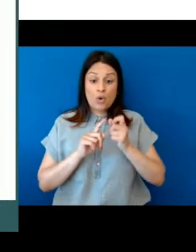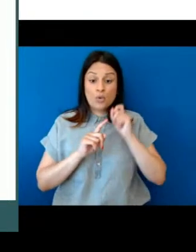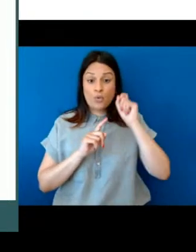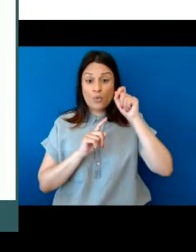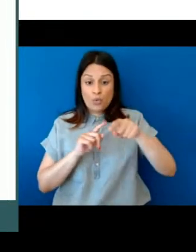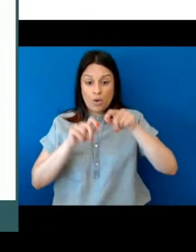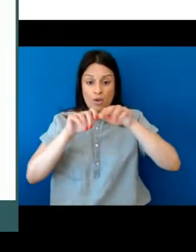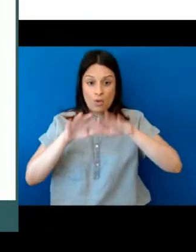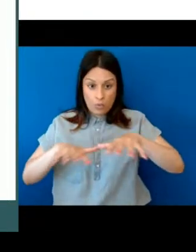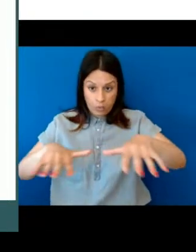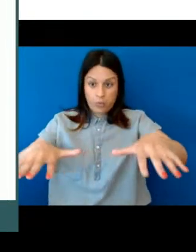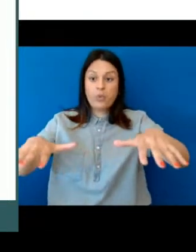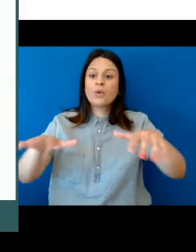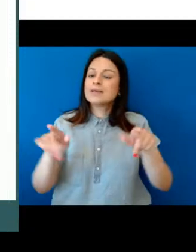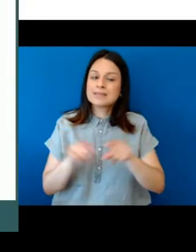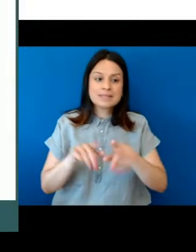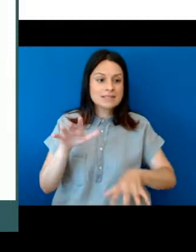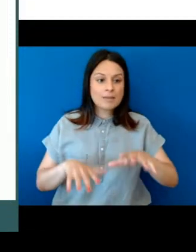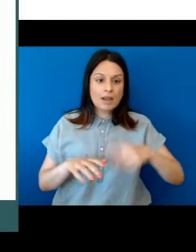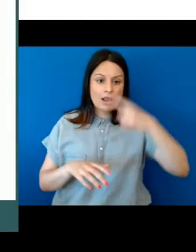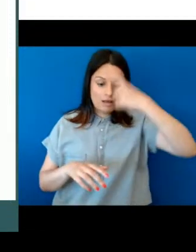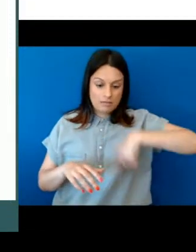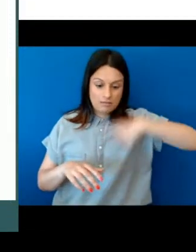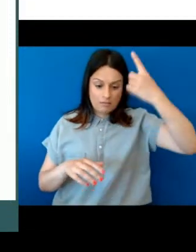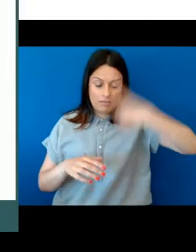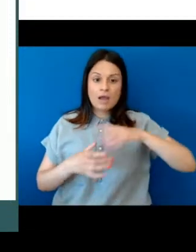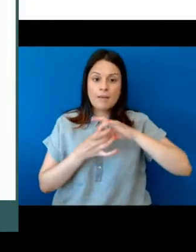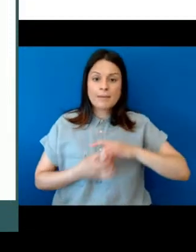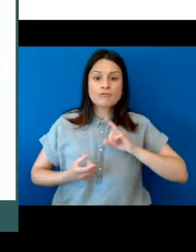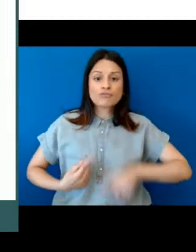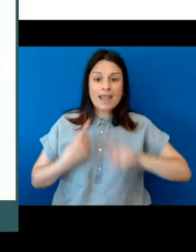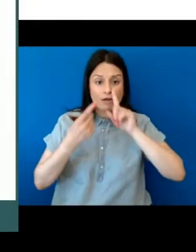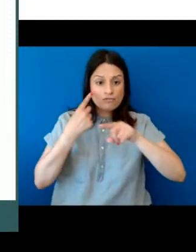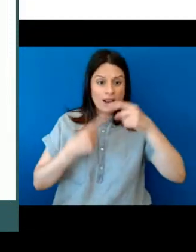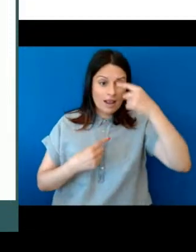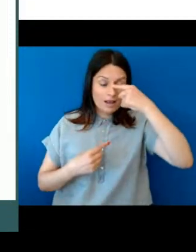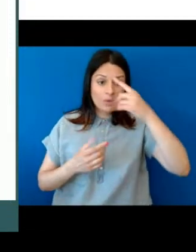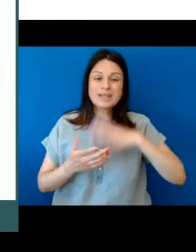reacts, which means you need to protect the upper airway.